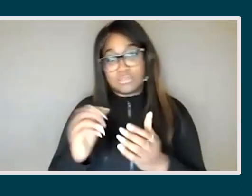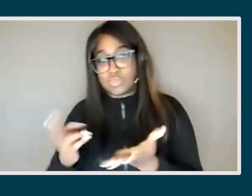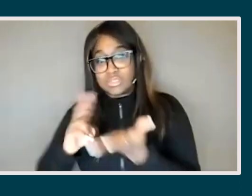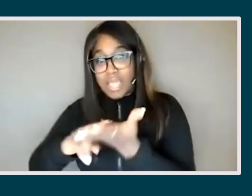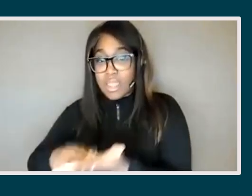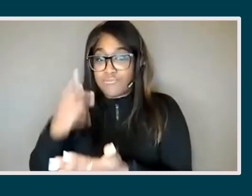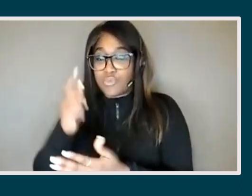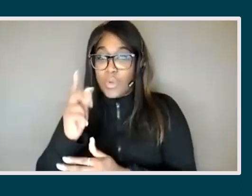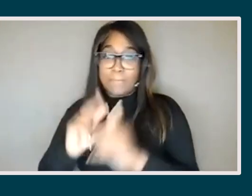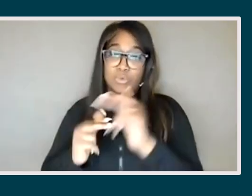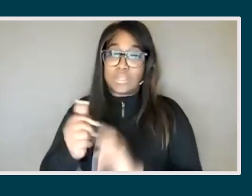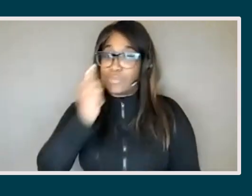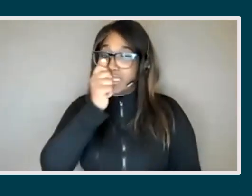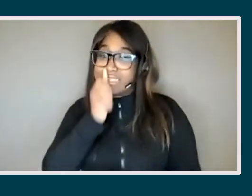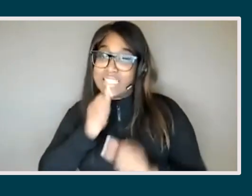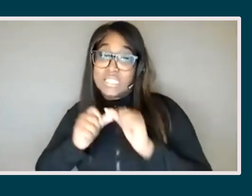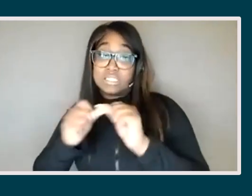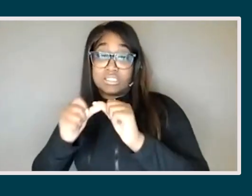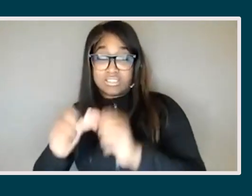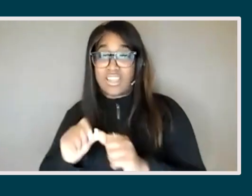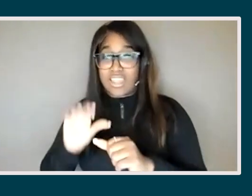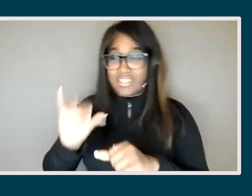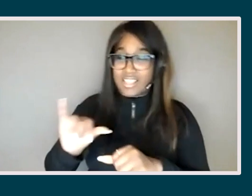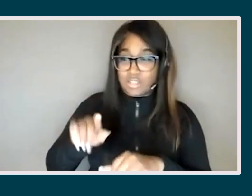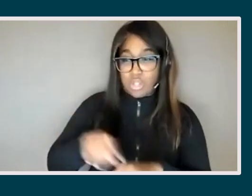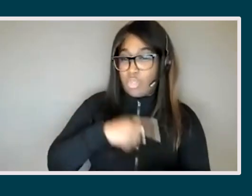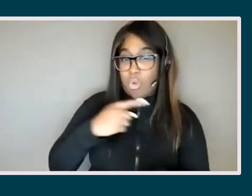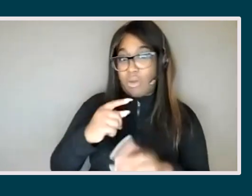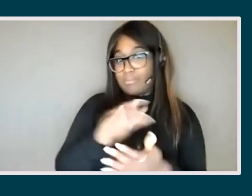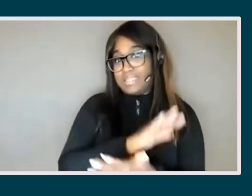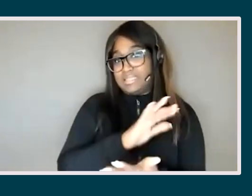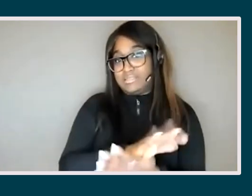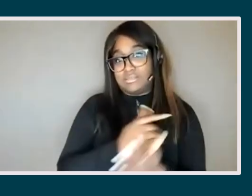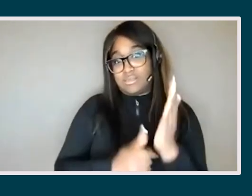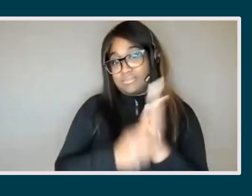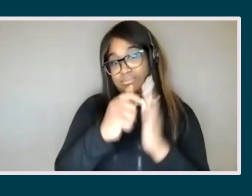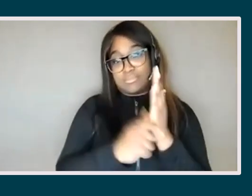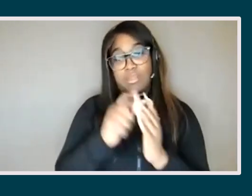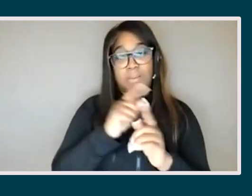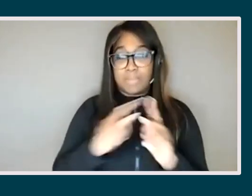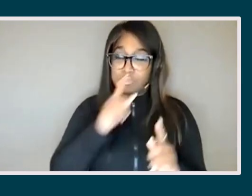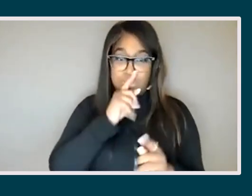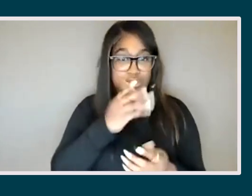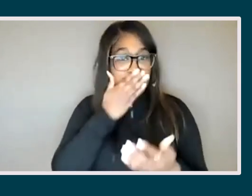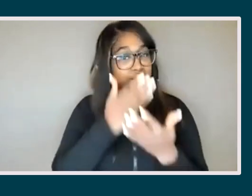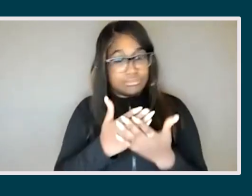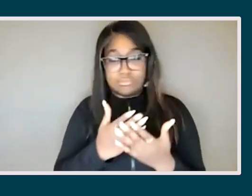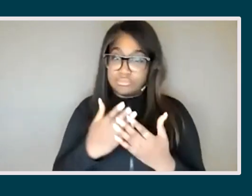of power. And it's a long piece, but it's a really, really good one that I think fits with this topic.